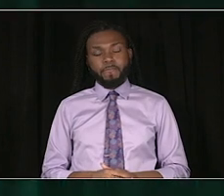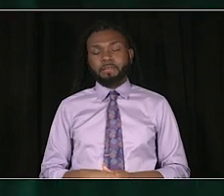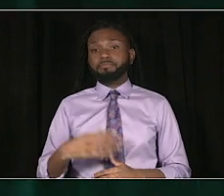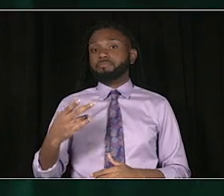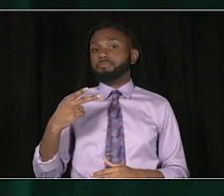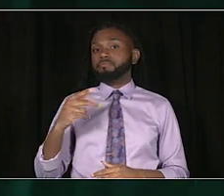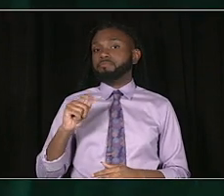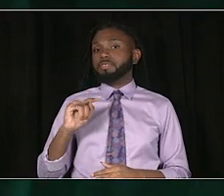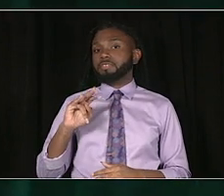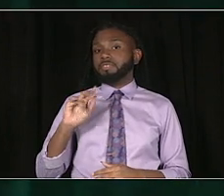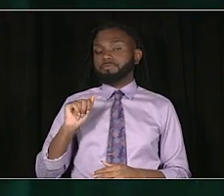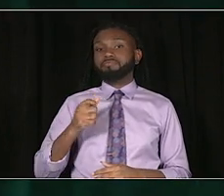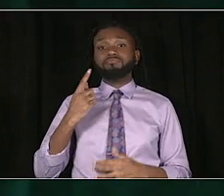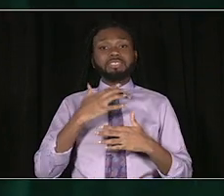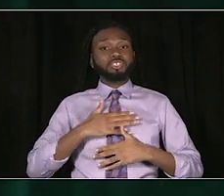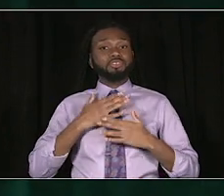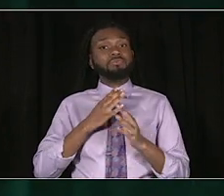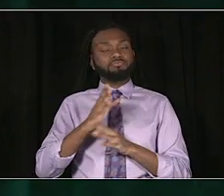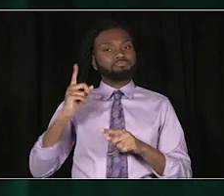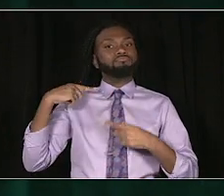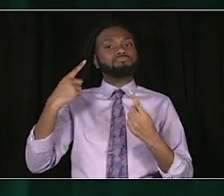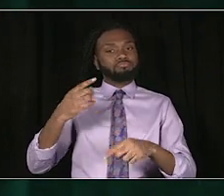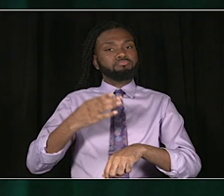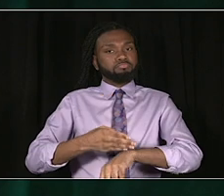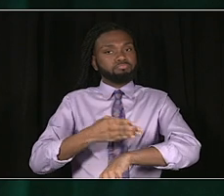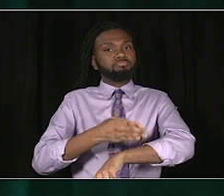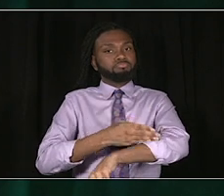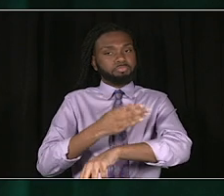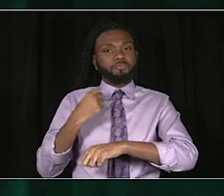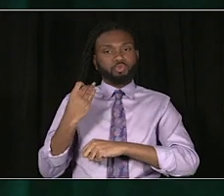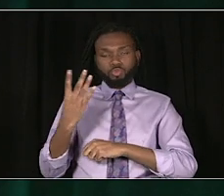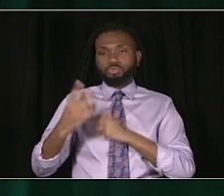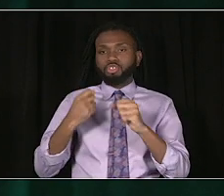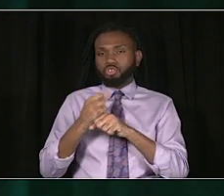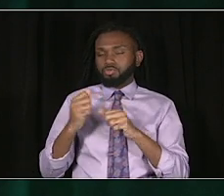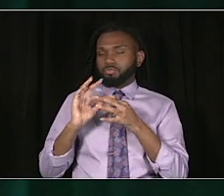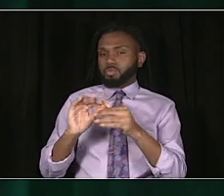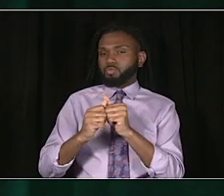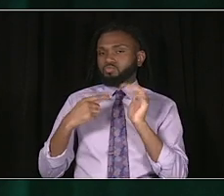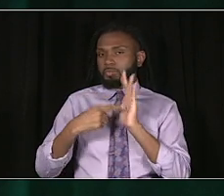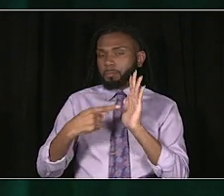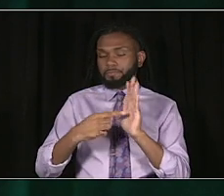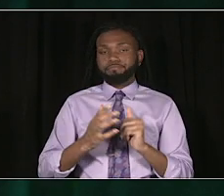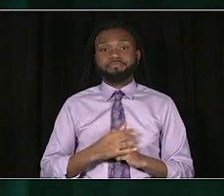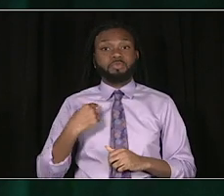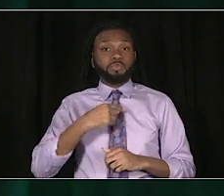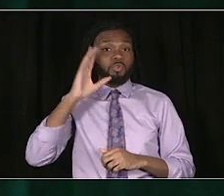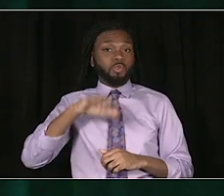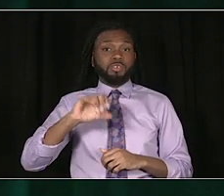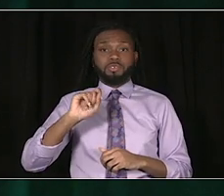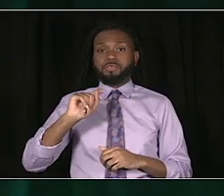Patina, the entertainment industry has made progress in the last few years as it relates to representation. And we know that Starz is